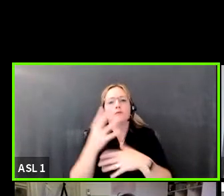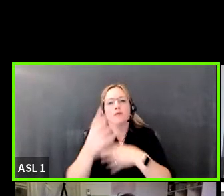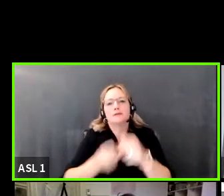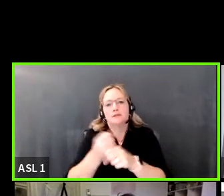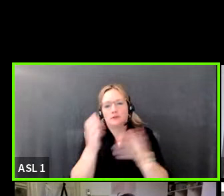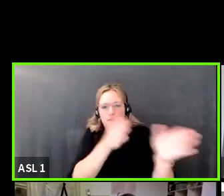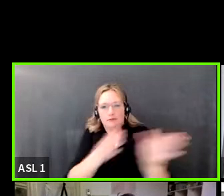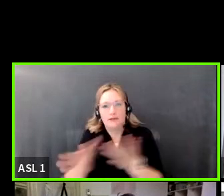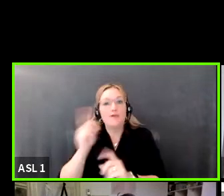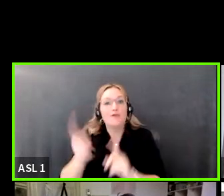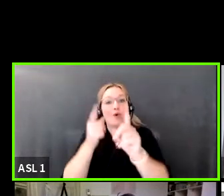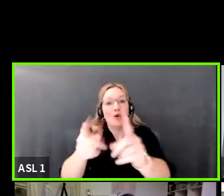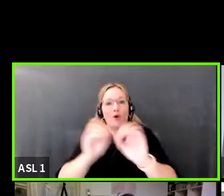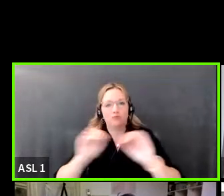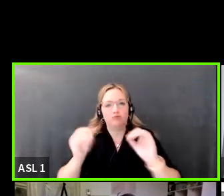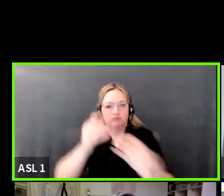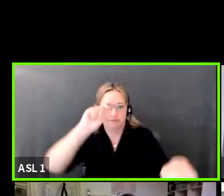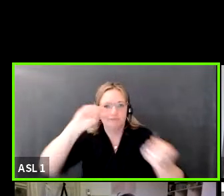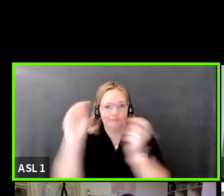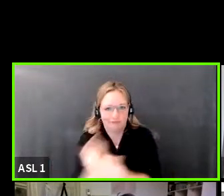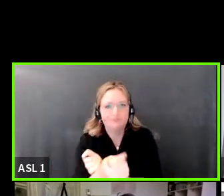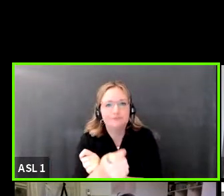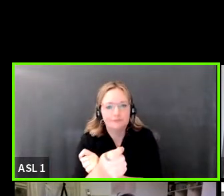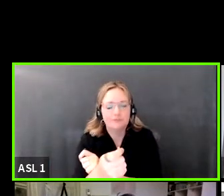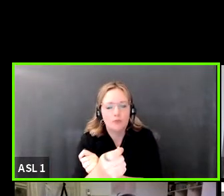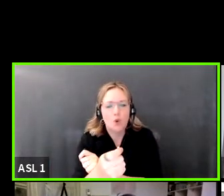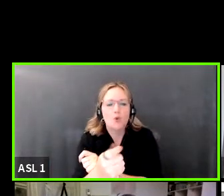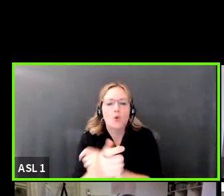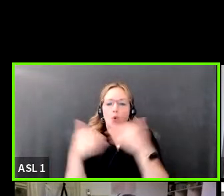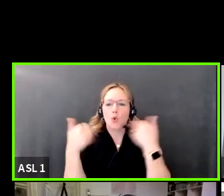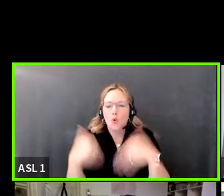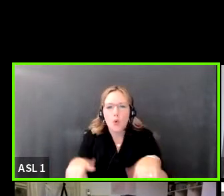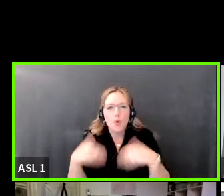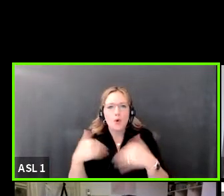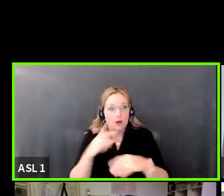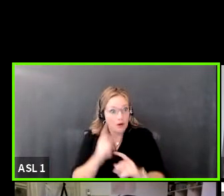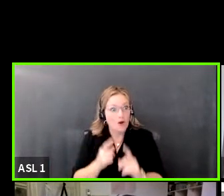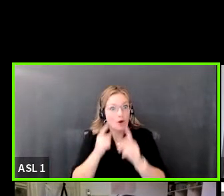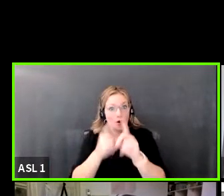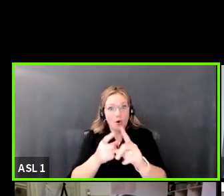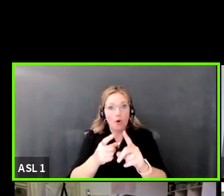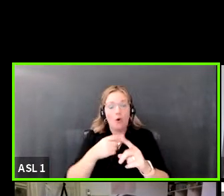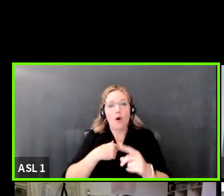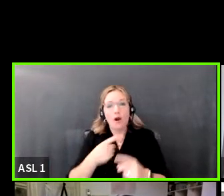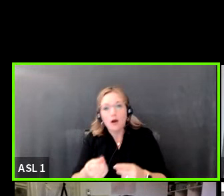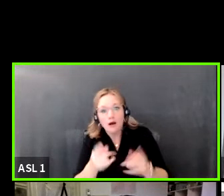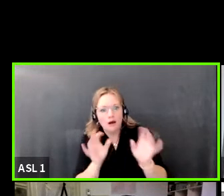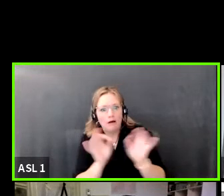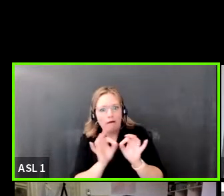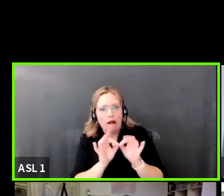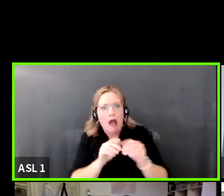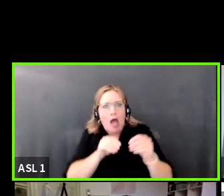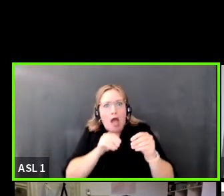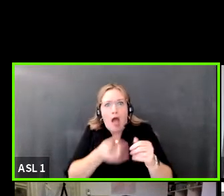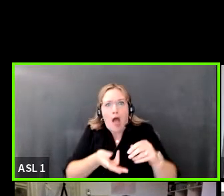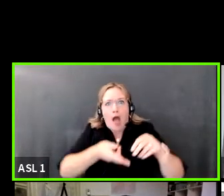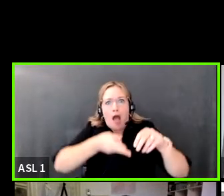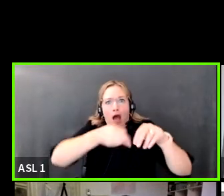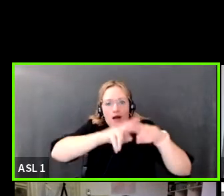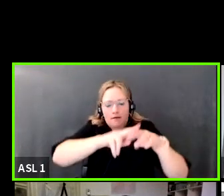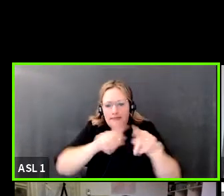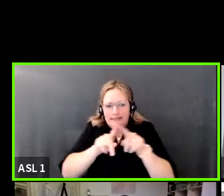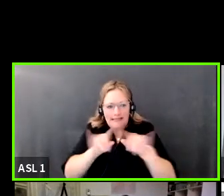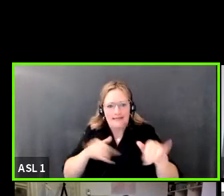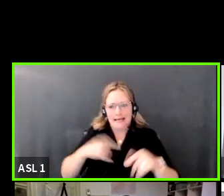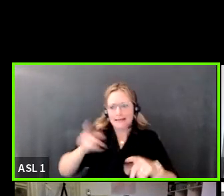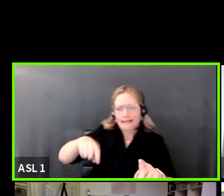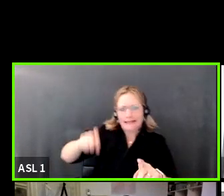change it has been extremely challenging to balance the desire to flatten the cost curve of the budget while also trying to meet the